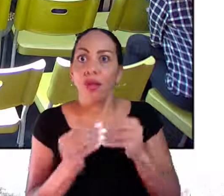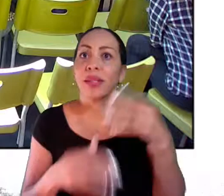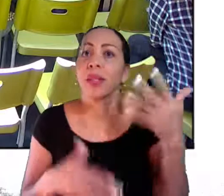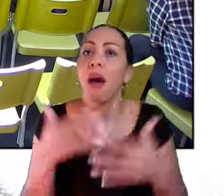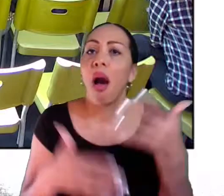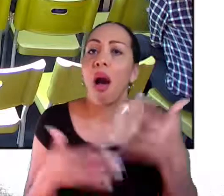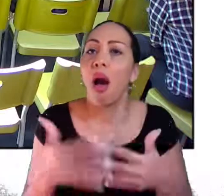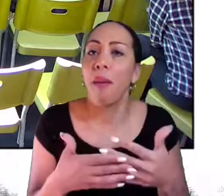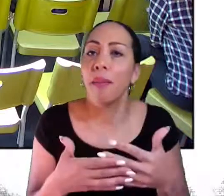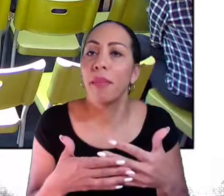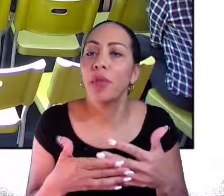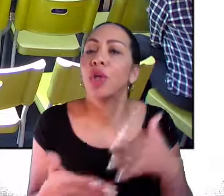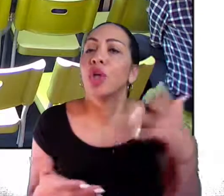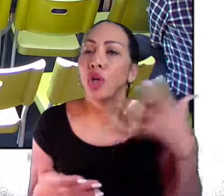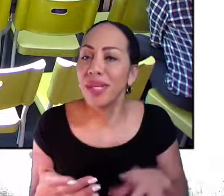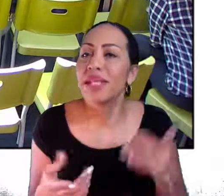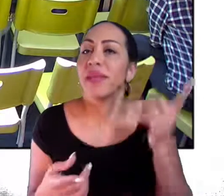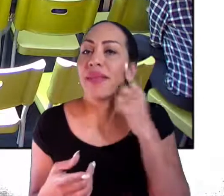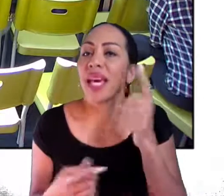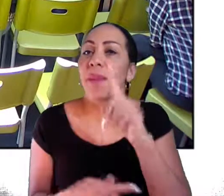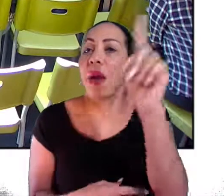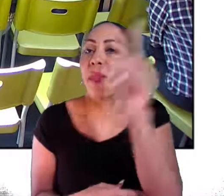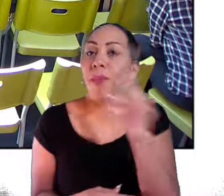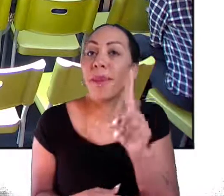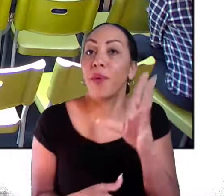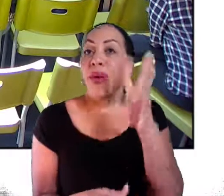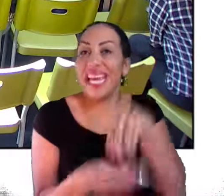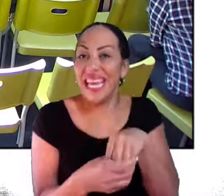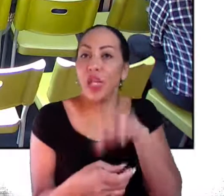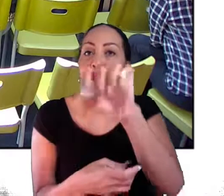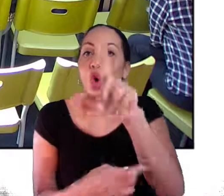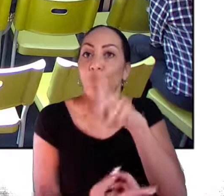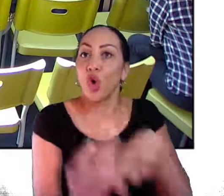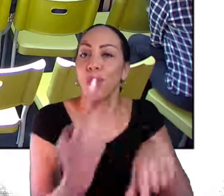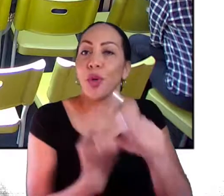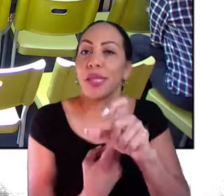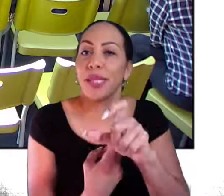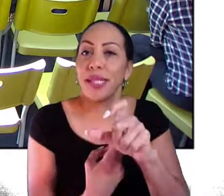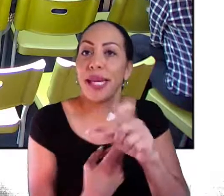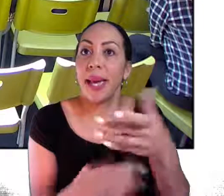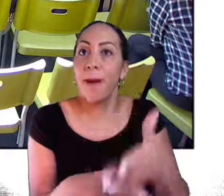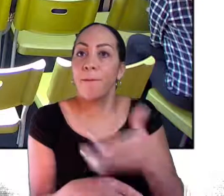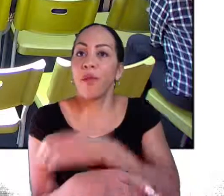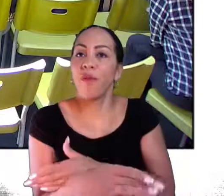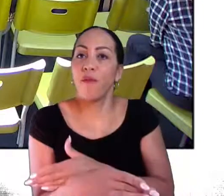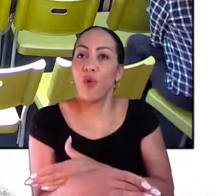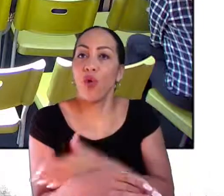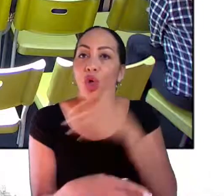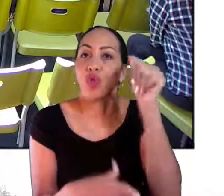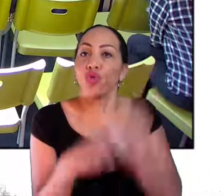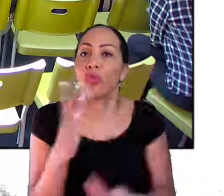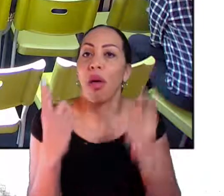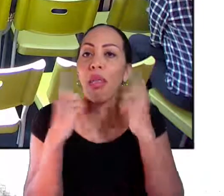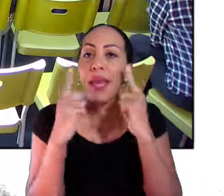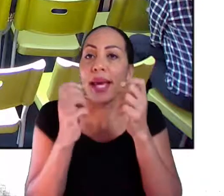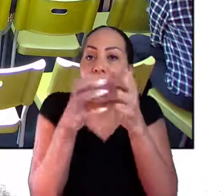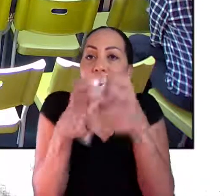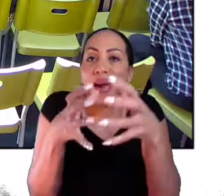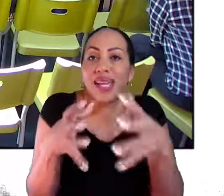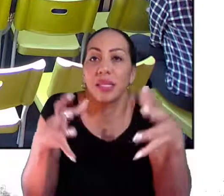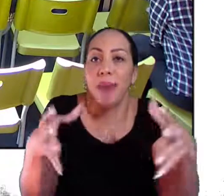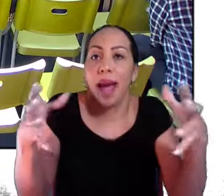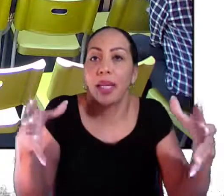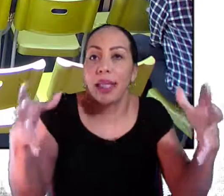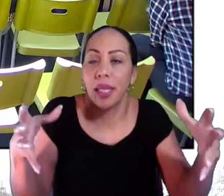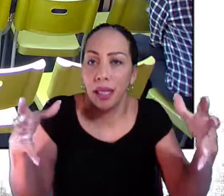that are already in that community before you consider trying to grow it out a little bit. And I think if you can help create those safe,